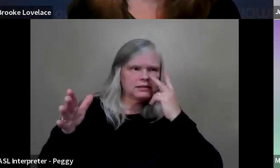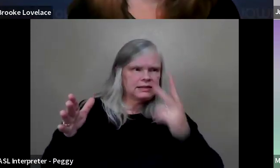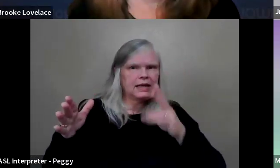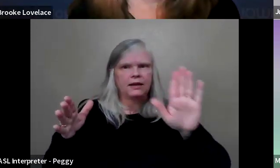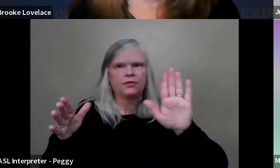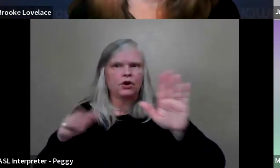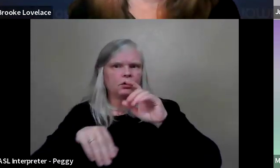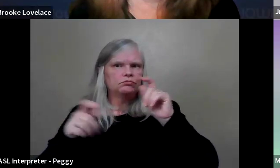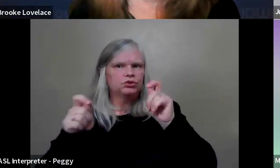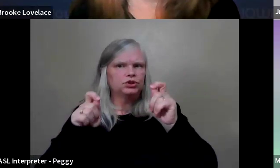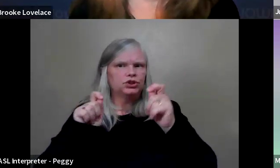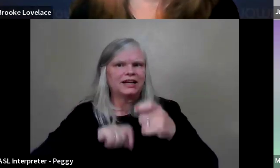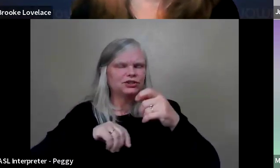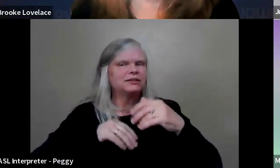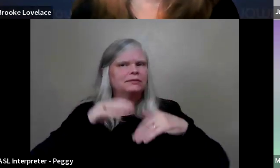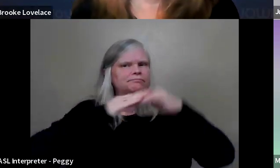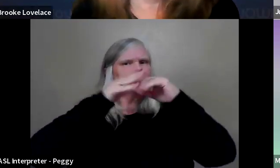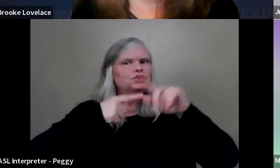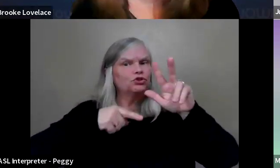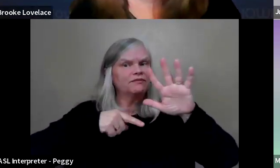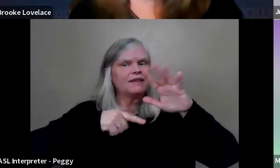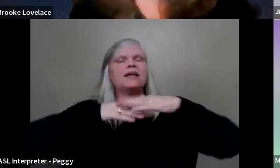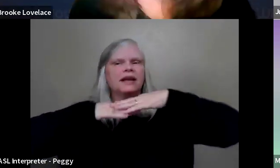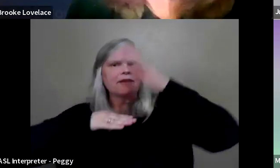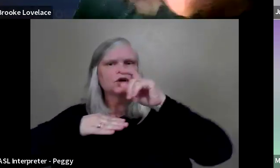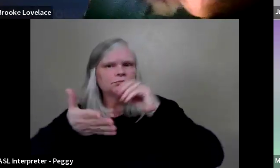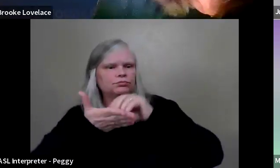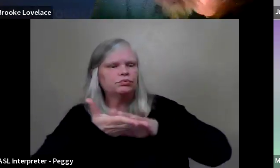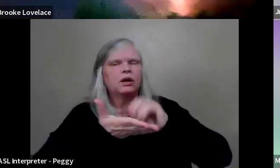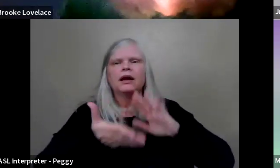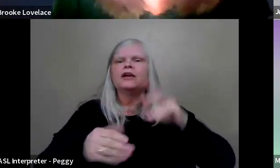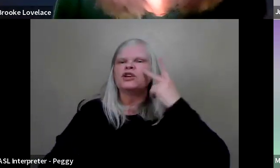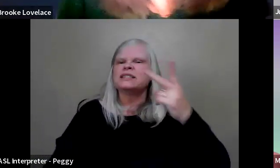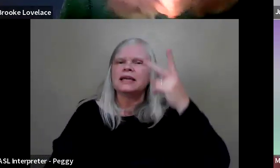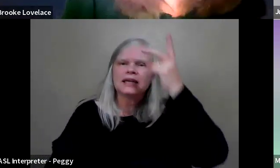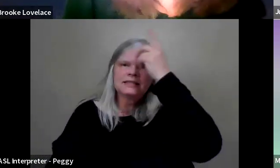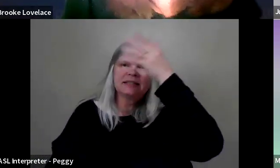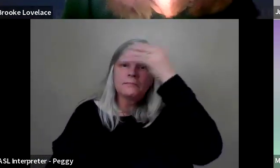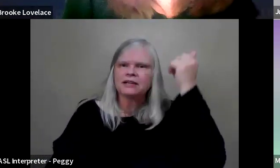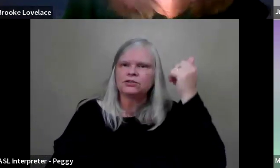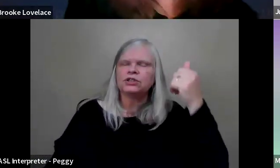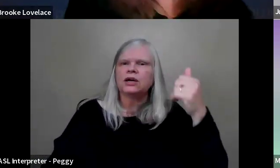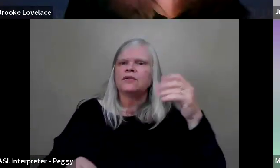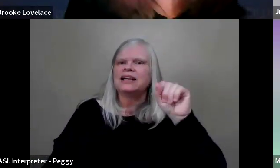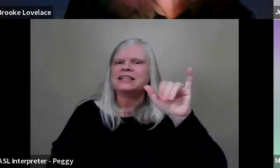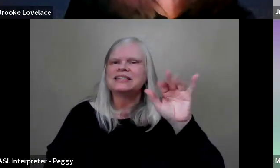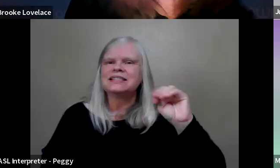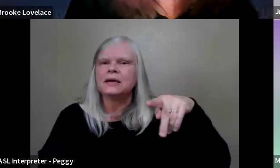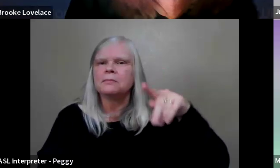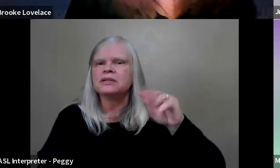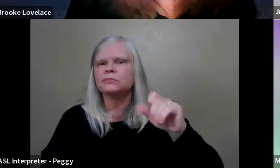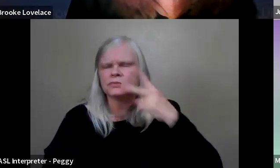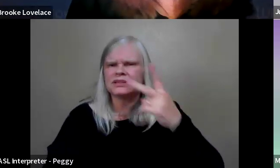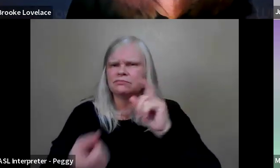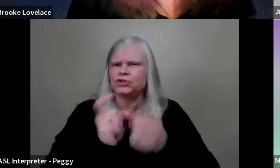change over time. And that's true for anyone. Dementia symptoms, you'll see a progression, a change over time. And so